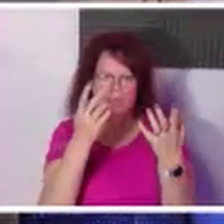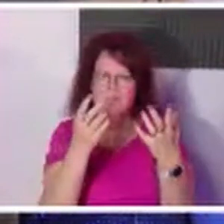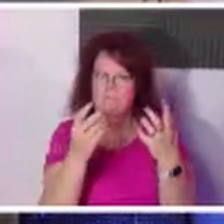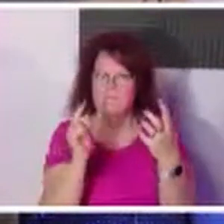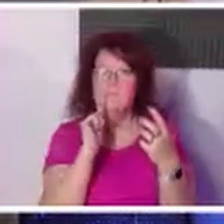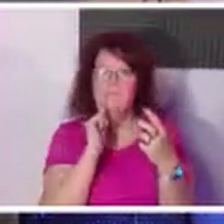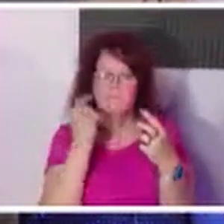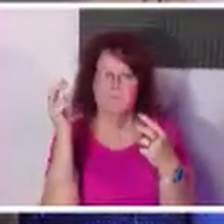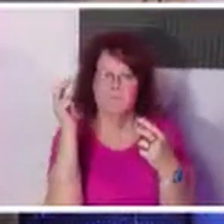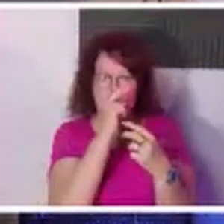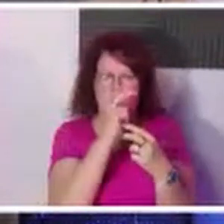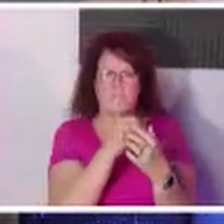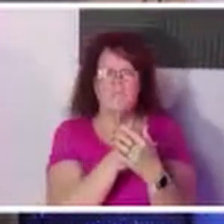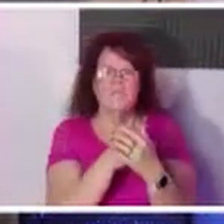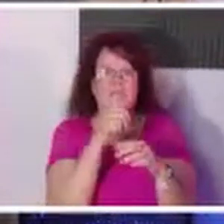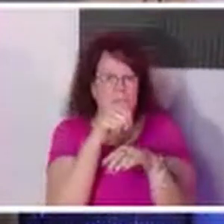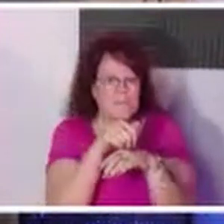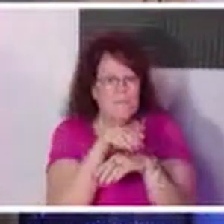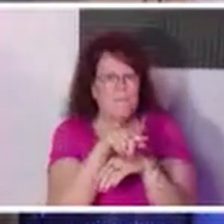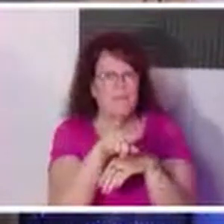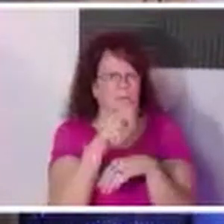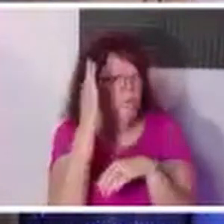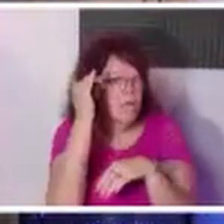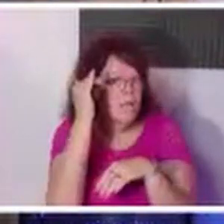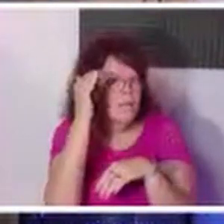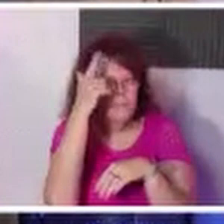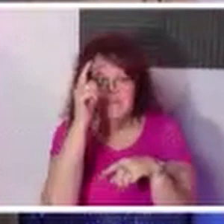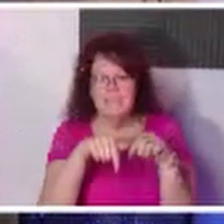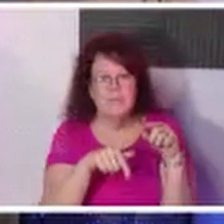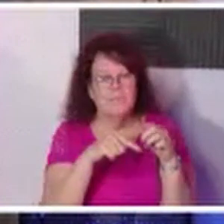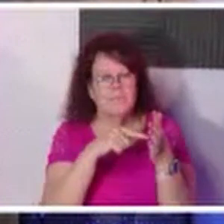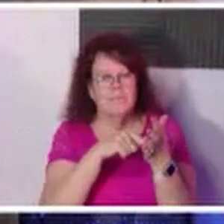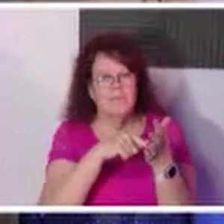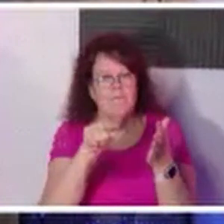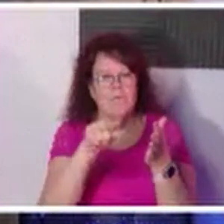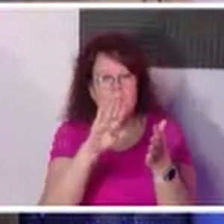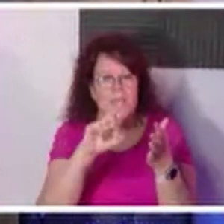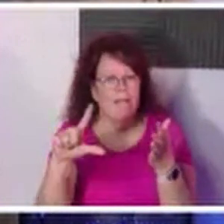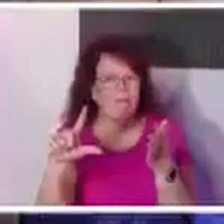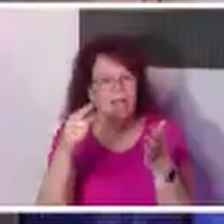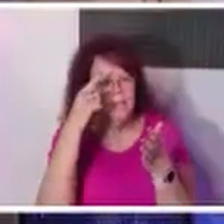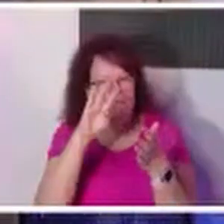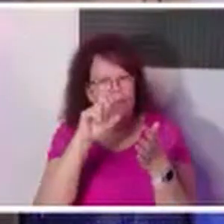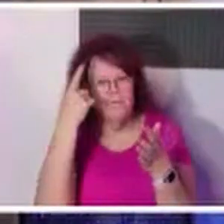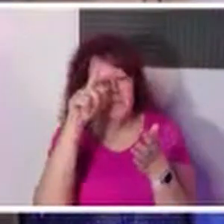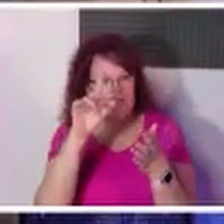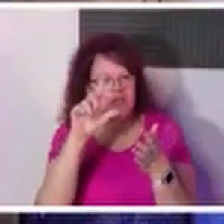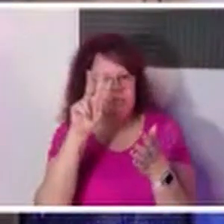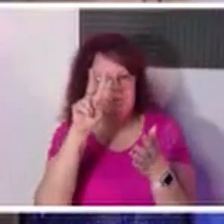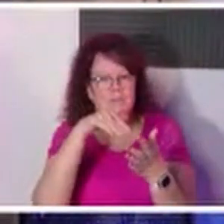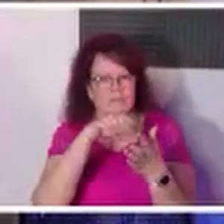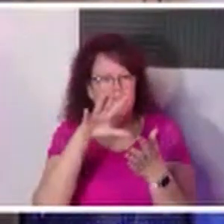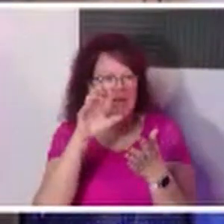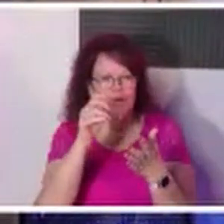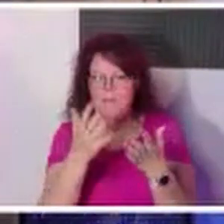prisons, he was sent to Rikers, and the only reason he was sent to Rikers is because he couldn't make bail. I think bail for him was like $2,500, maybe